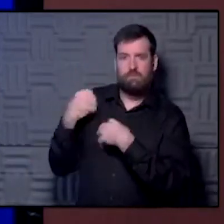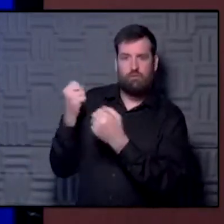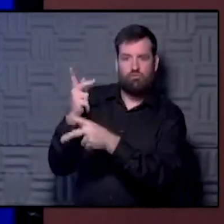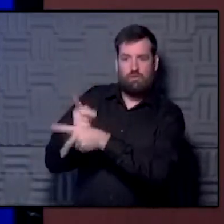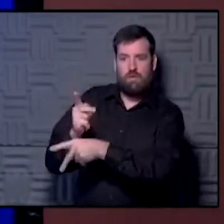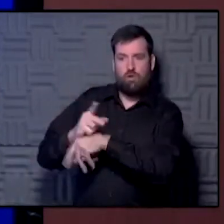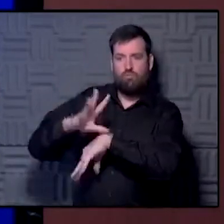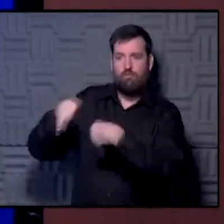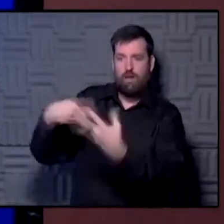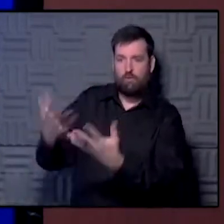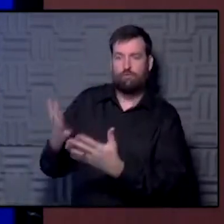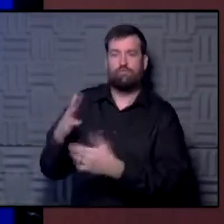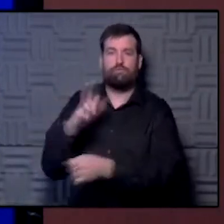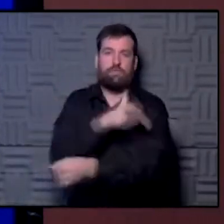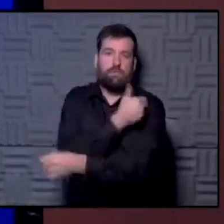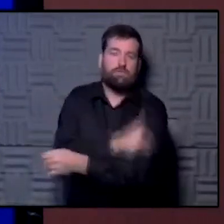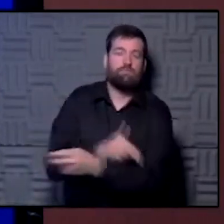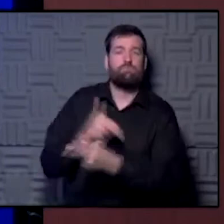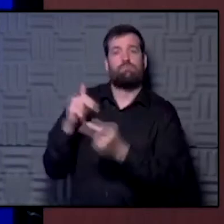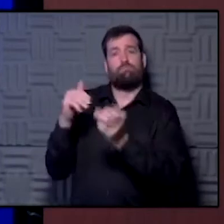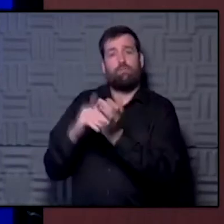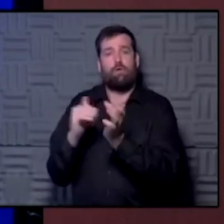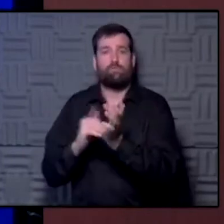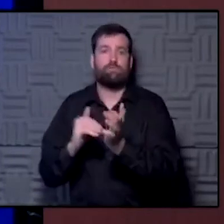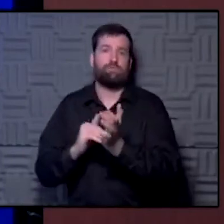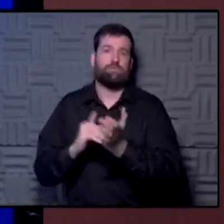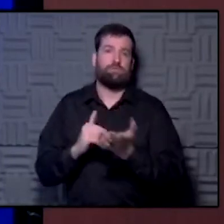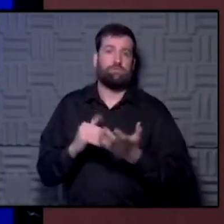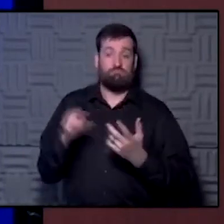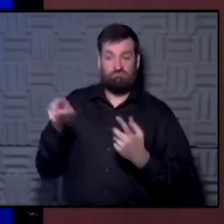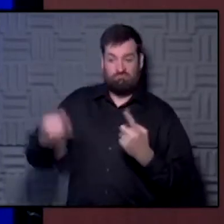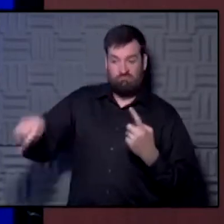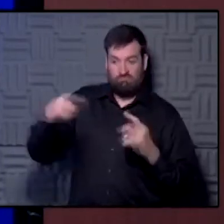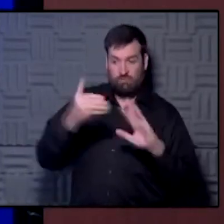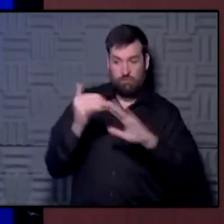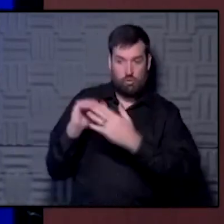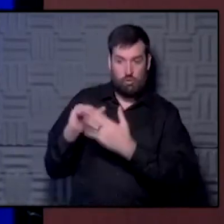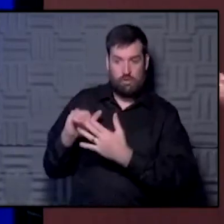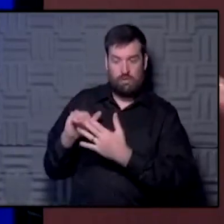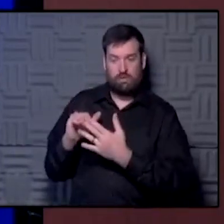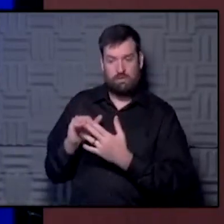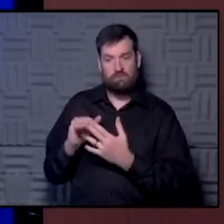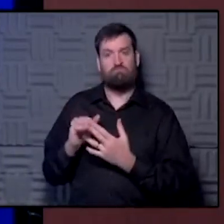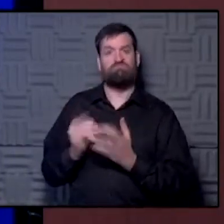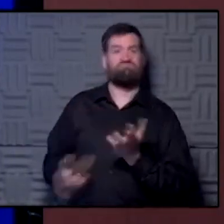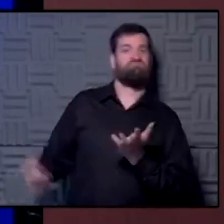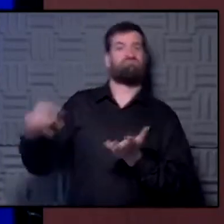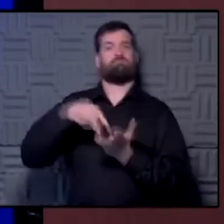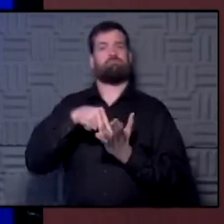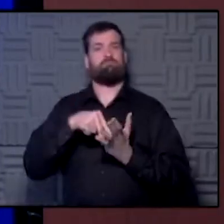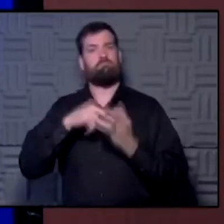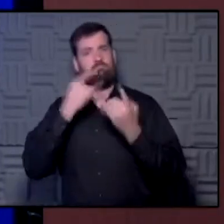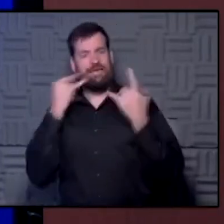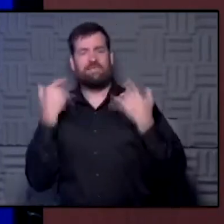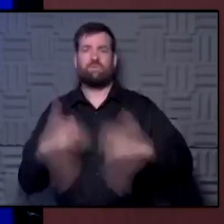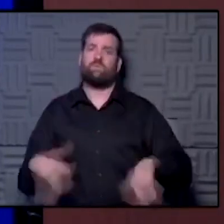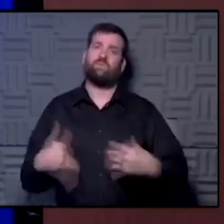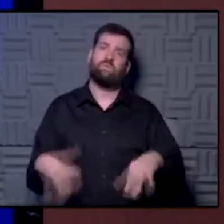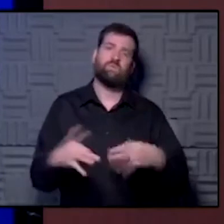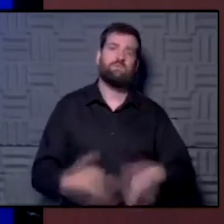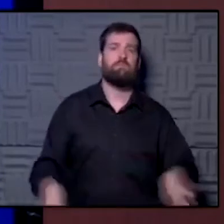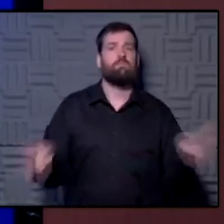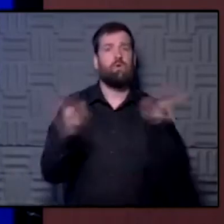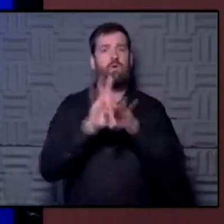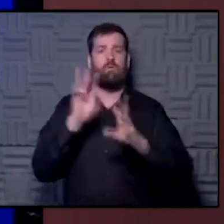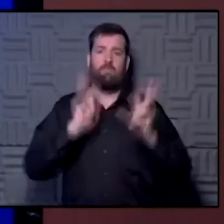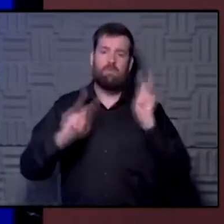their hospitals, their physicians, and those communities are stepping up and saying, just as you are, masks are really important, and